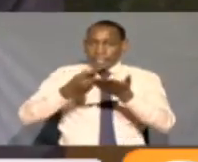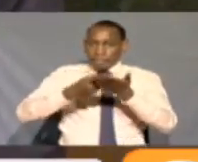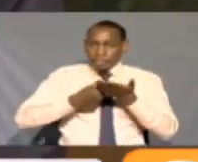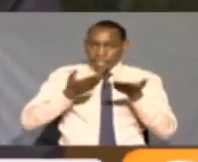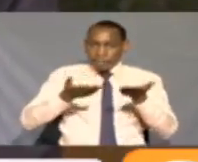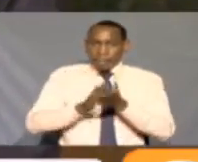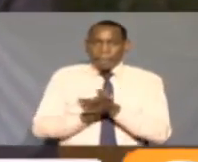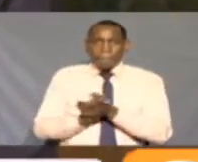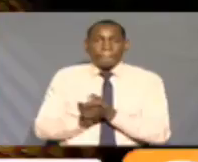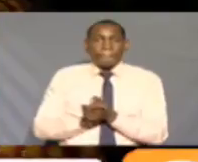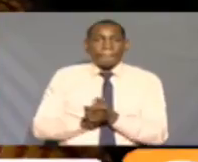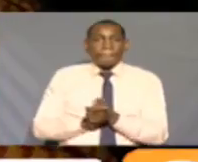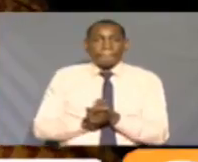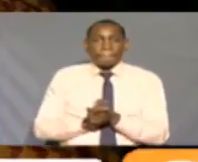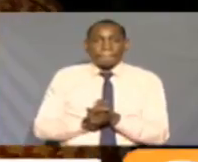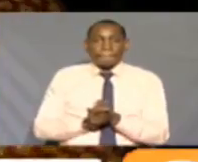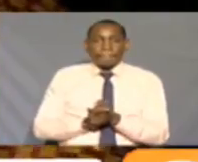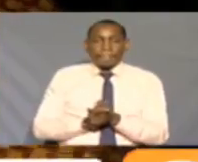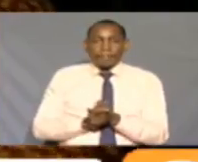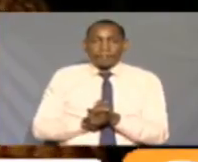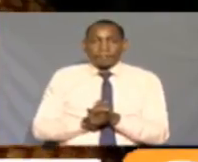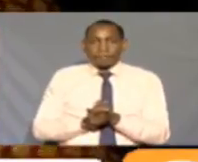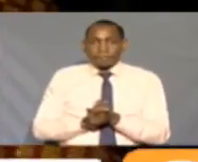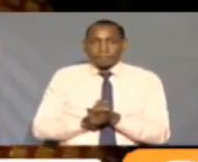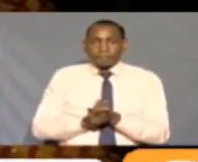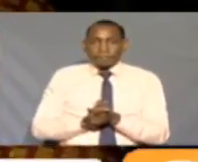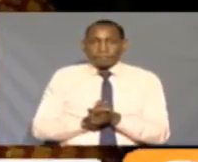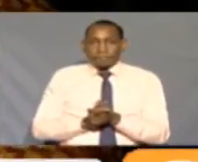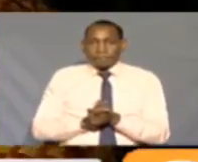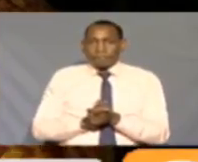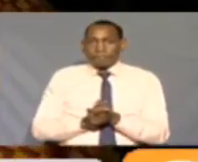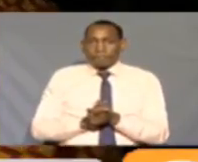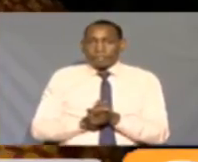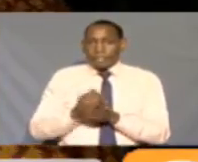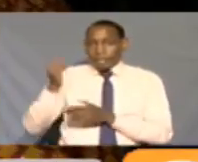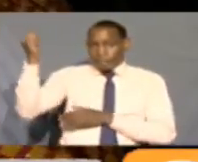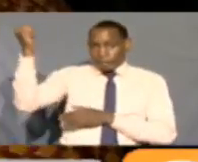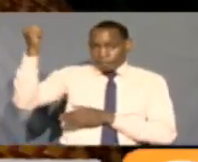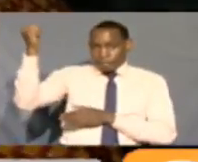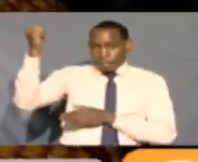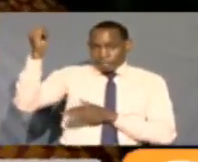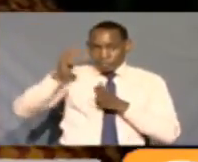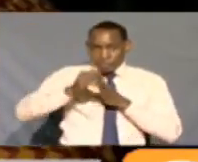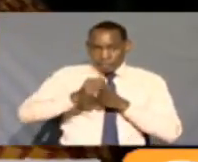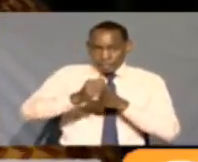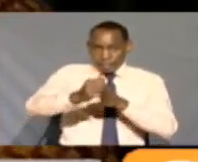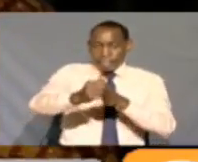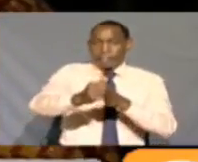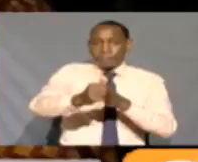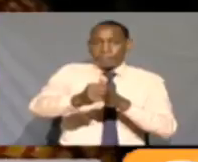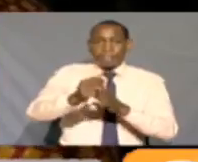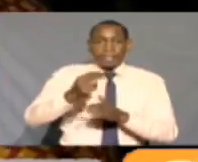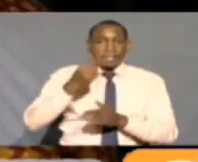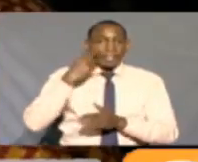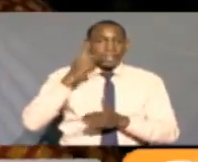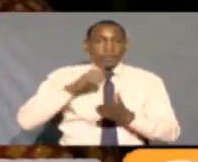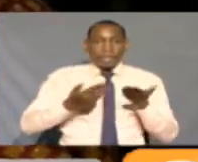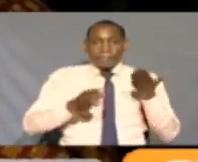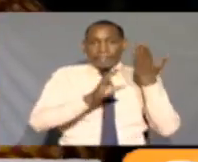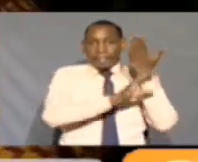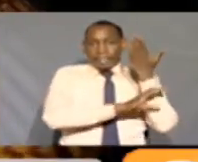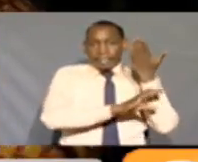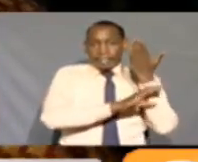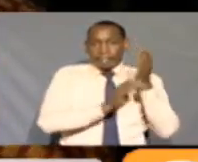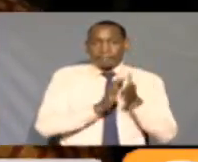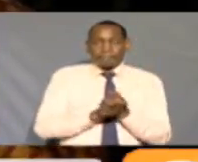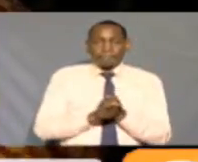here? So if I can take the conversation into a bit of a political direction. I mean, what we're seeing in the country at the moment is,